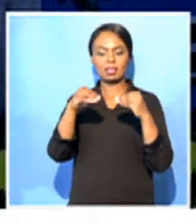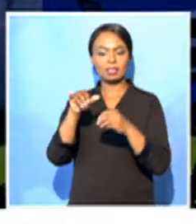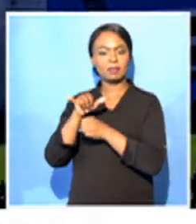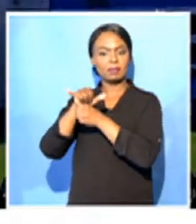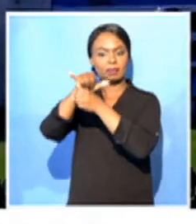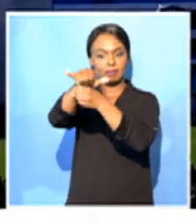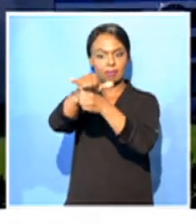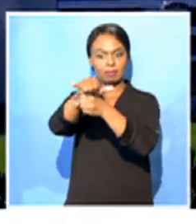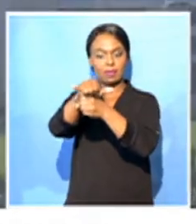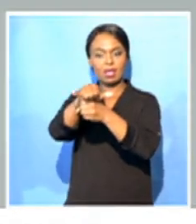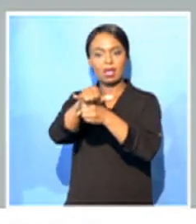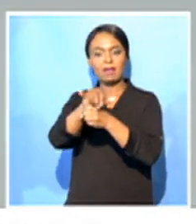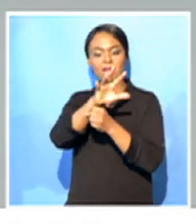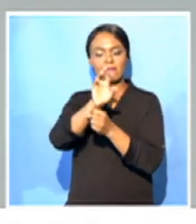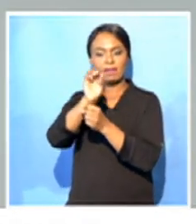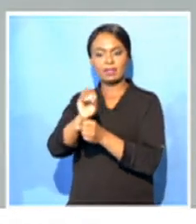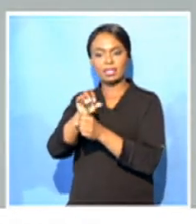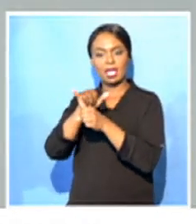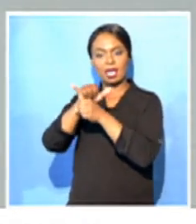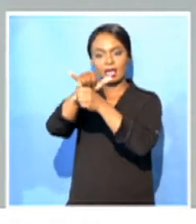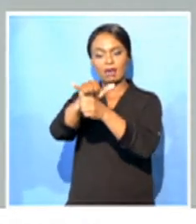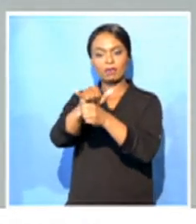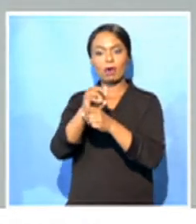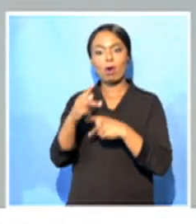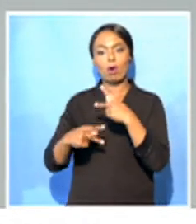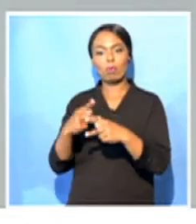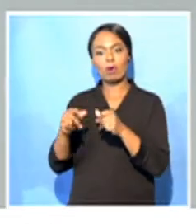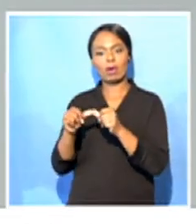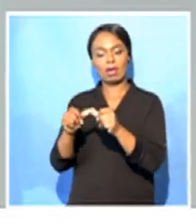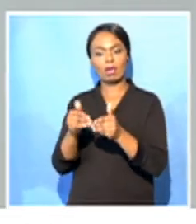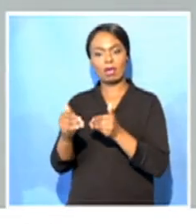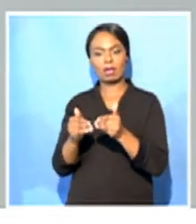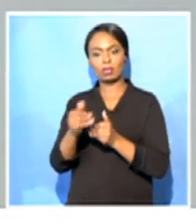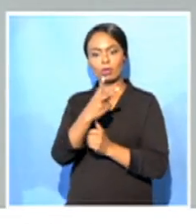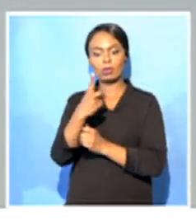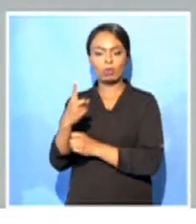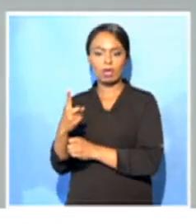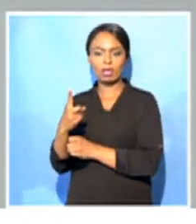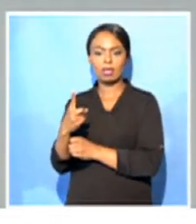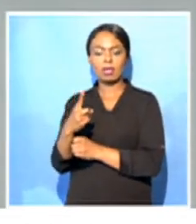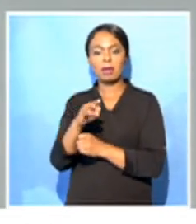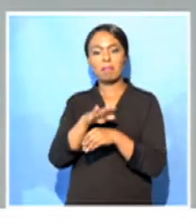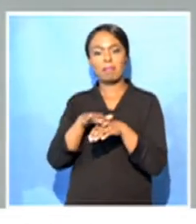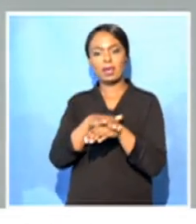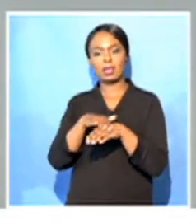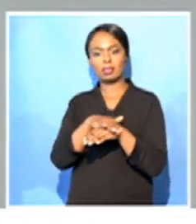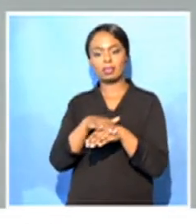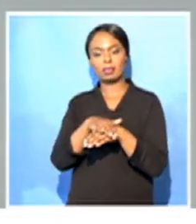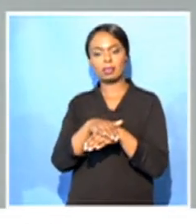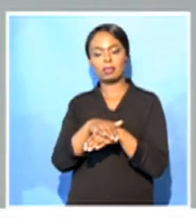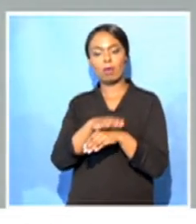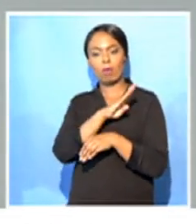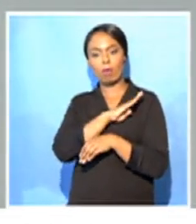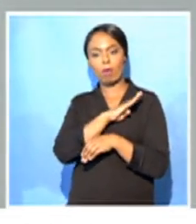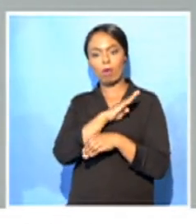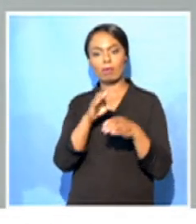900 and the Falcon 50 aircraft operated by 21 Squadron based at Air Force Base Waterkloof. The